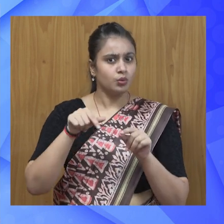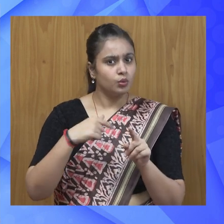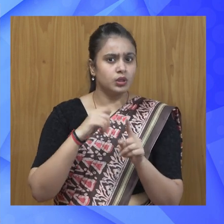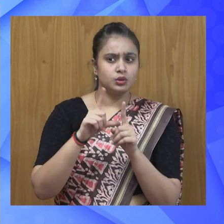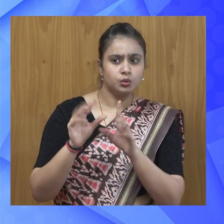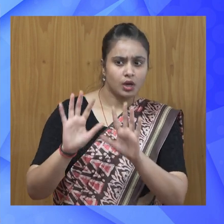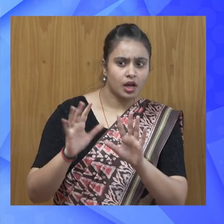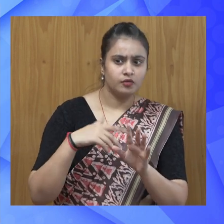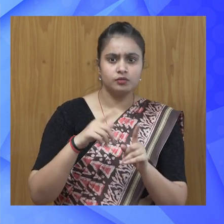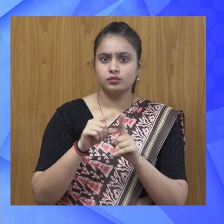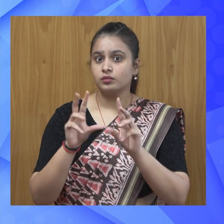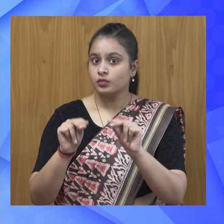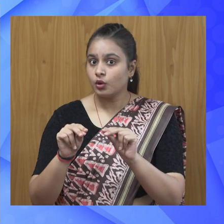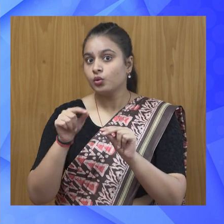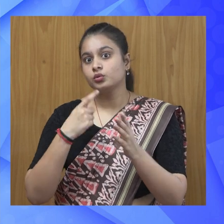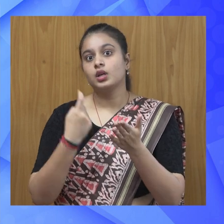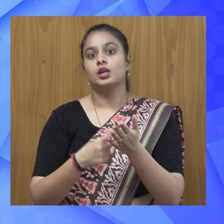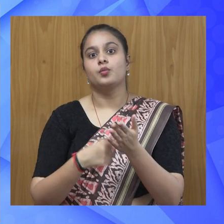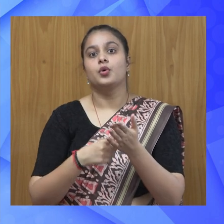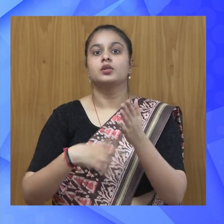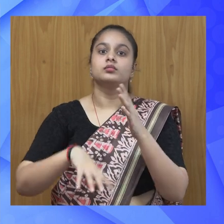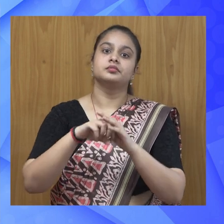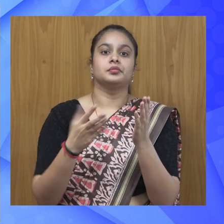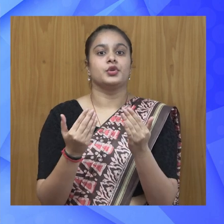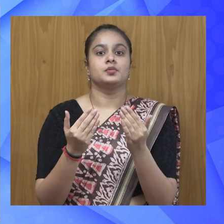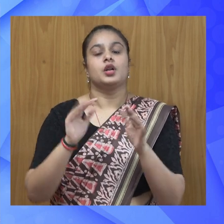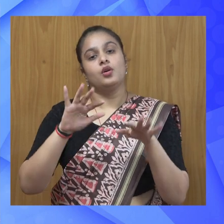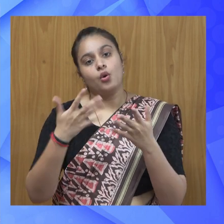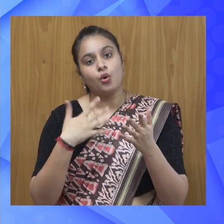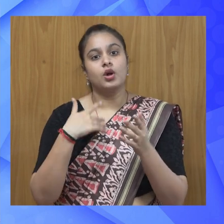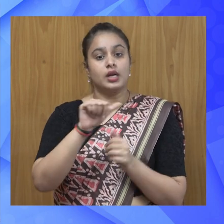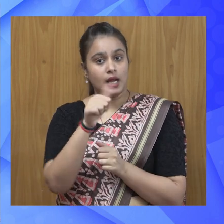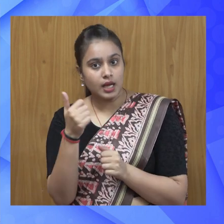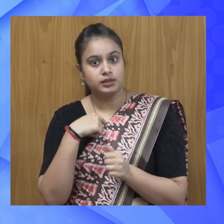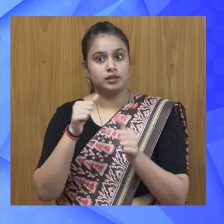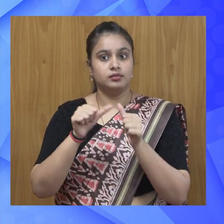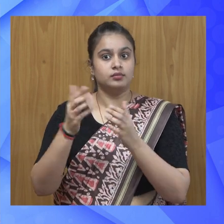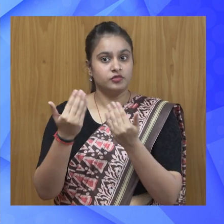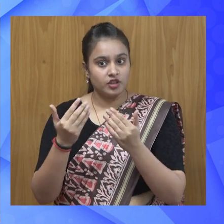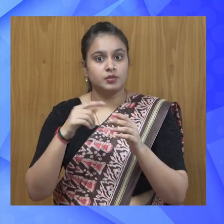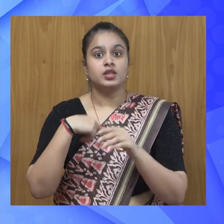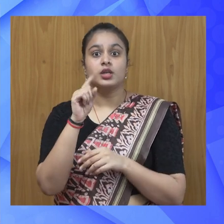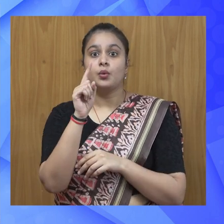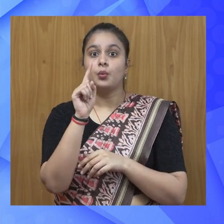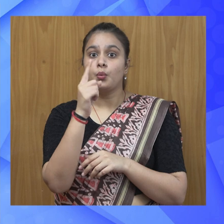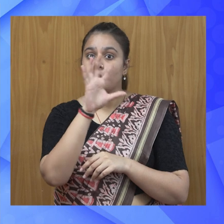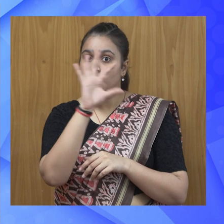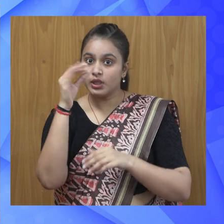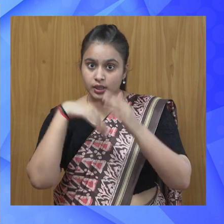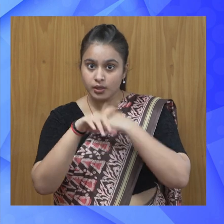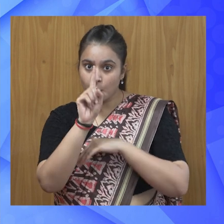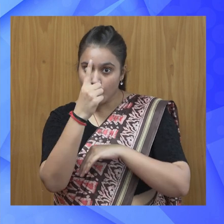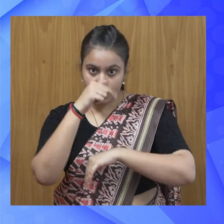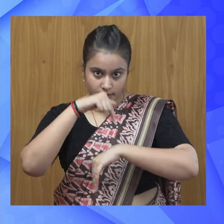not done by them, you can report on this link. And the grievance appellate committees, they meet once a week, and